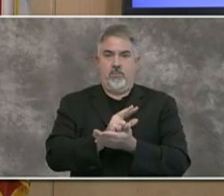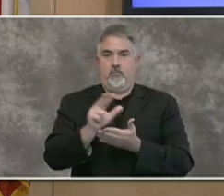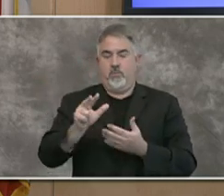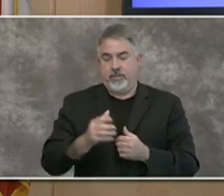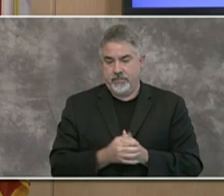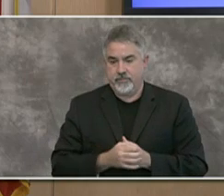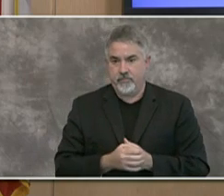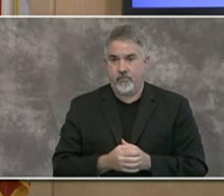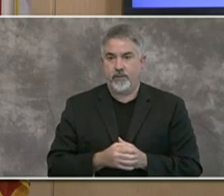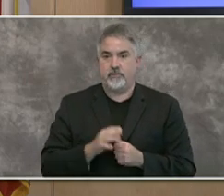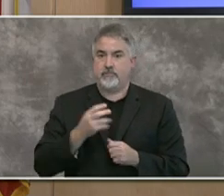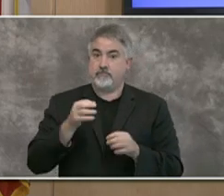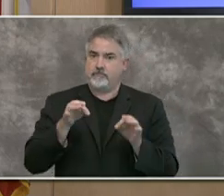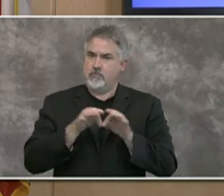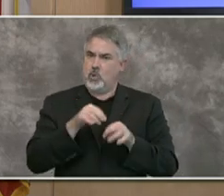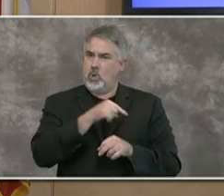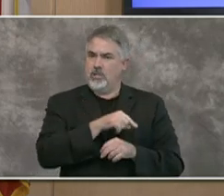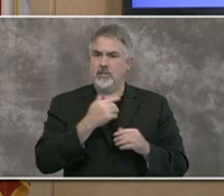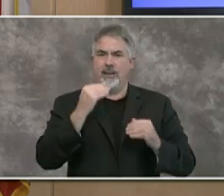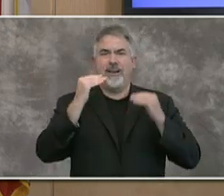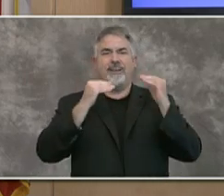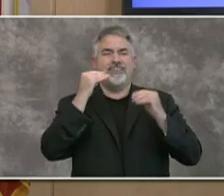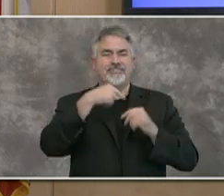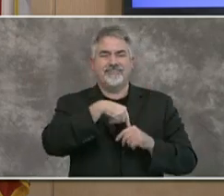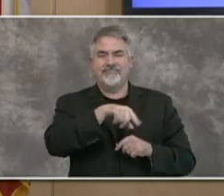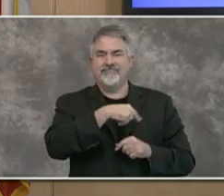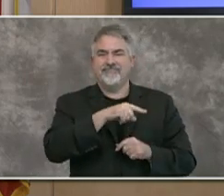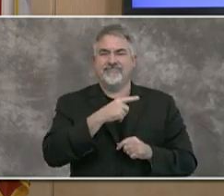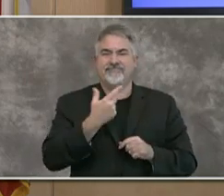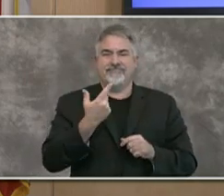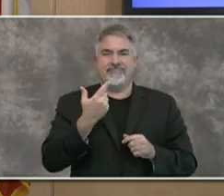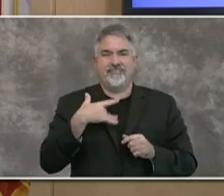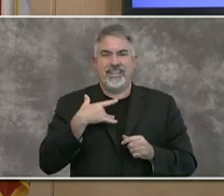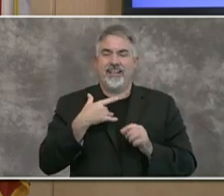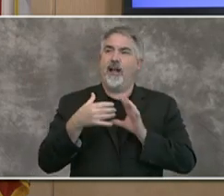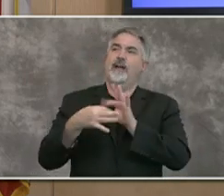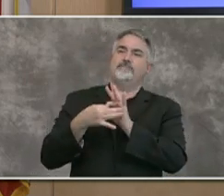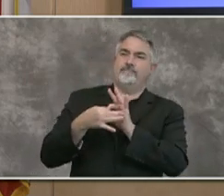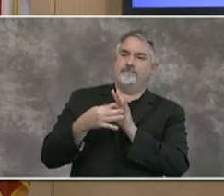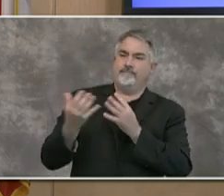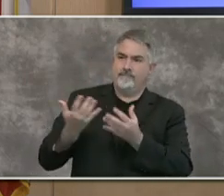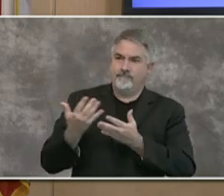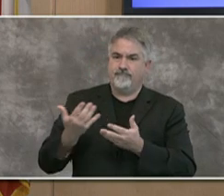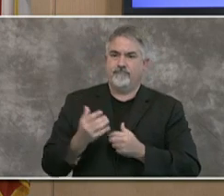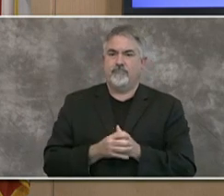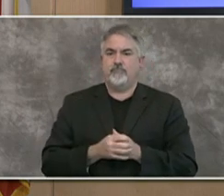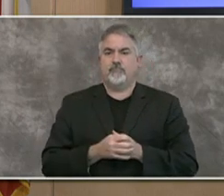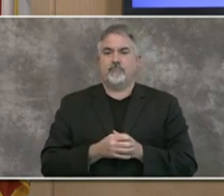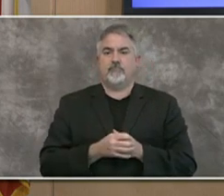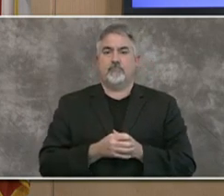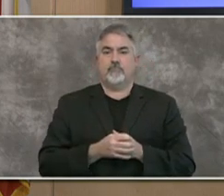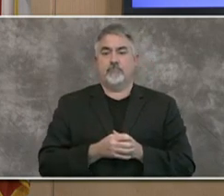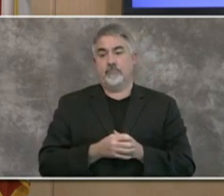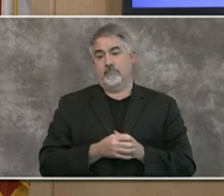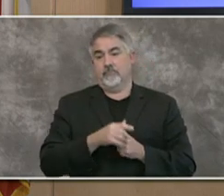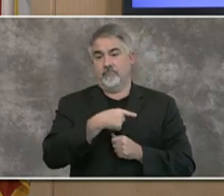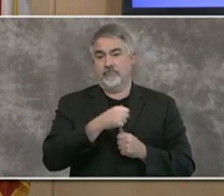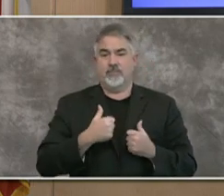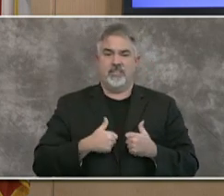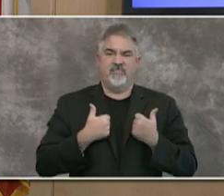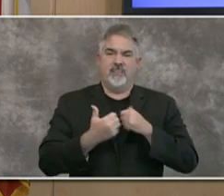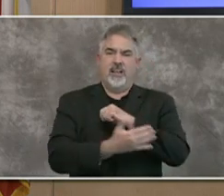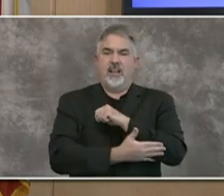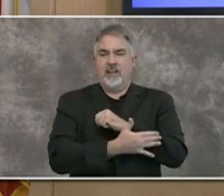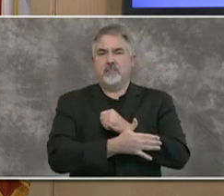older adults to remain connected and active. The County Live Well at Home webpage has a link specifically